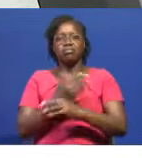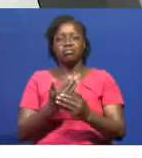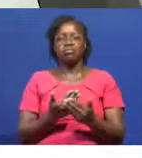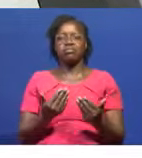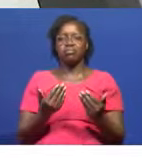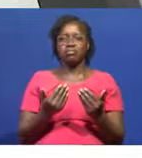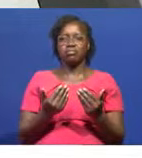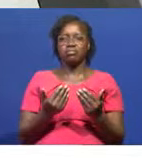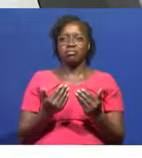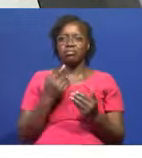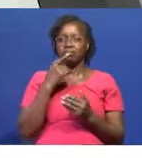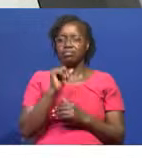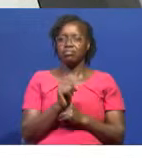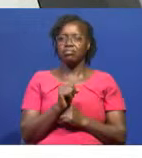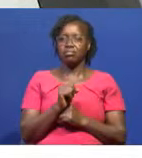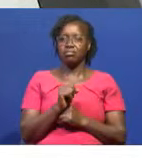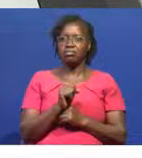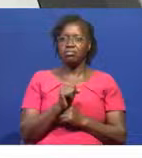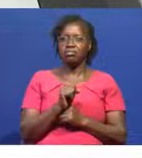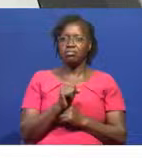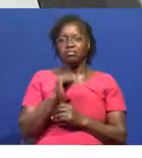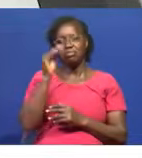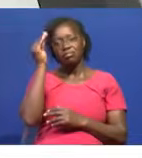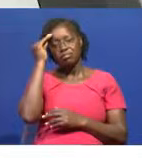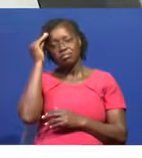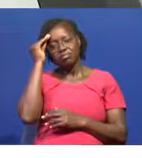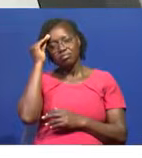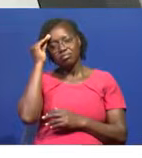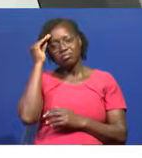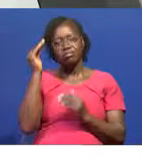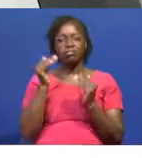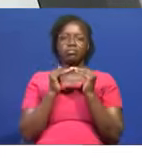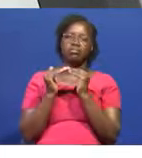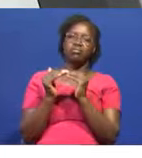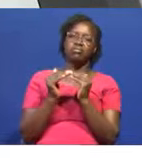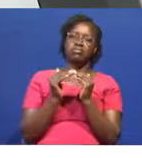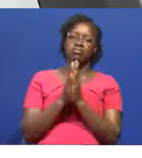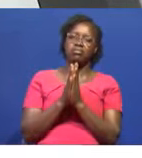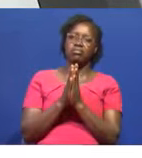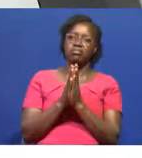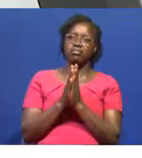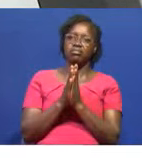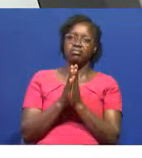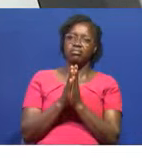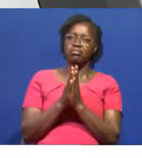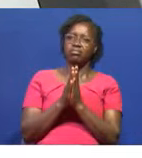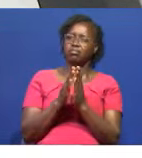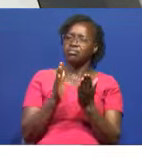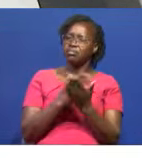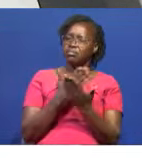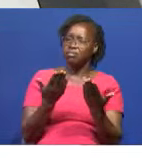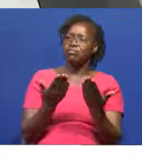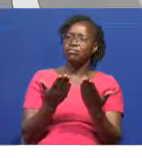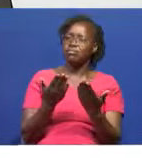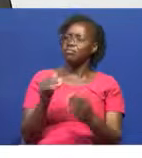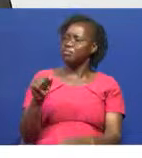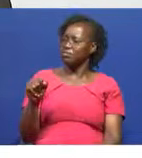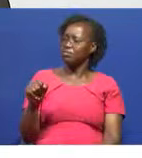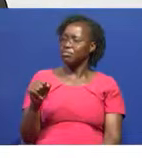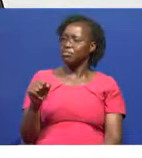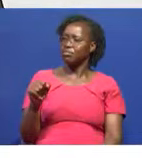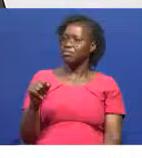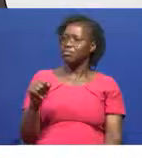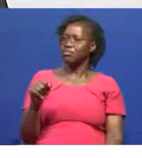children, so monitoring of education levels and all that. So are there measures? Oh yeah, because